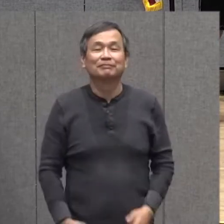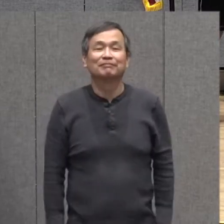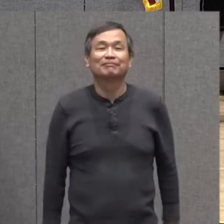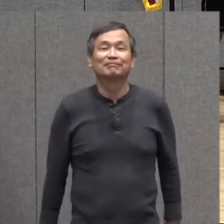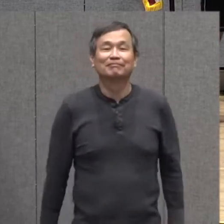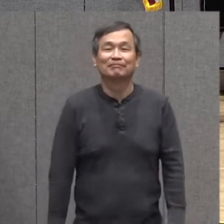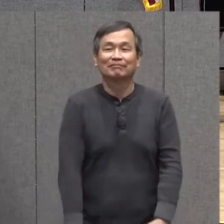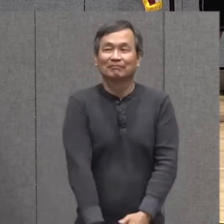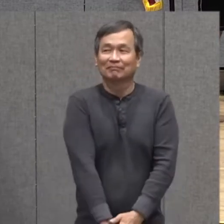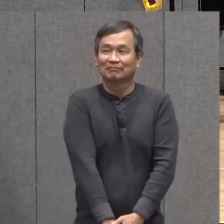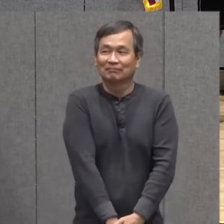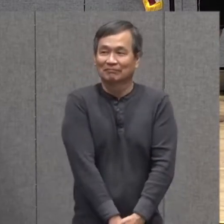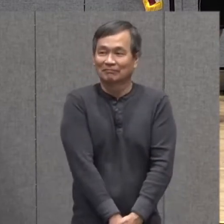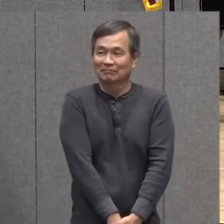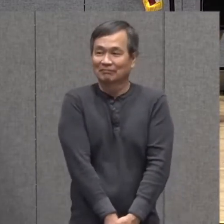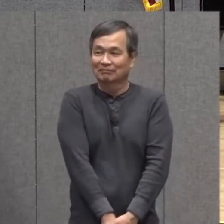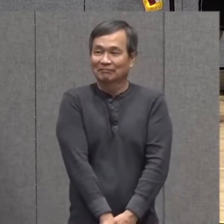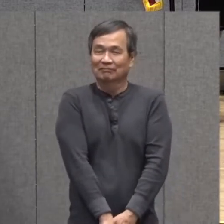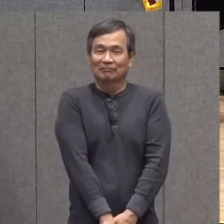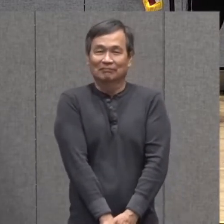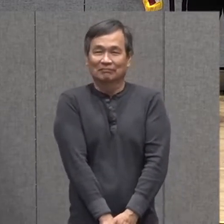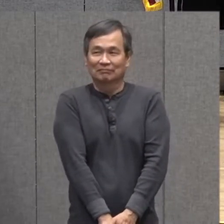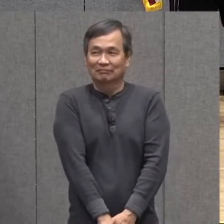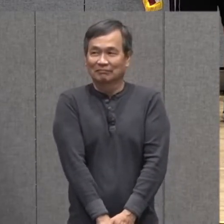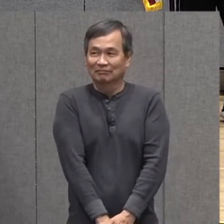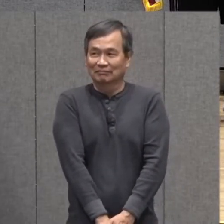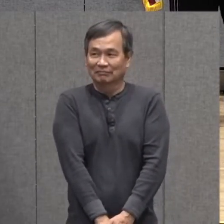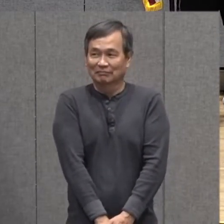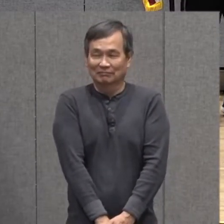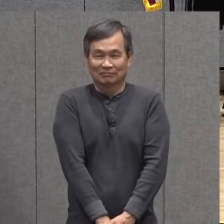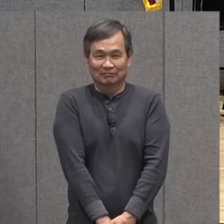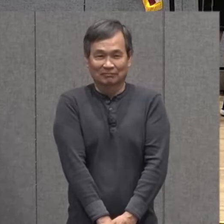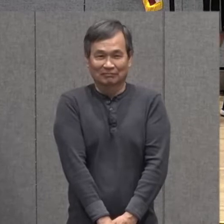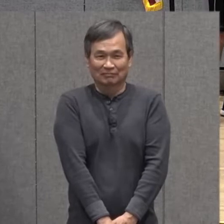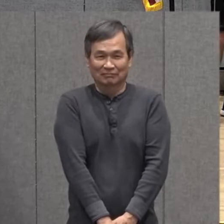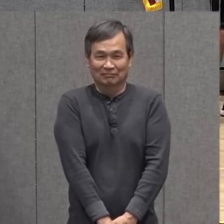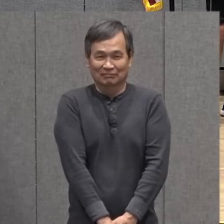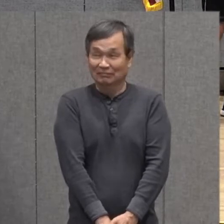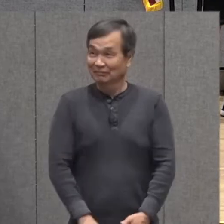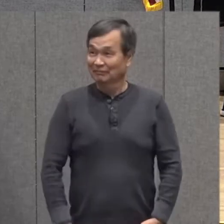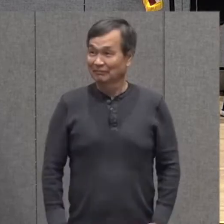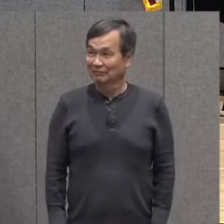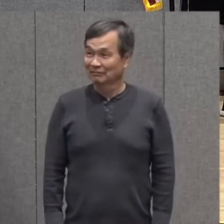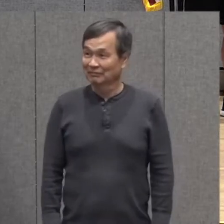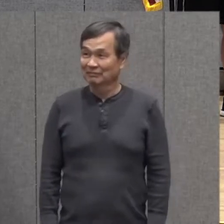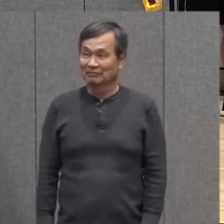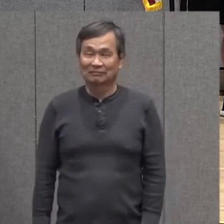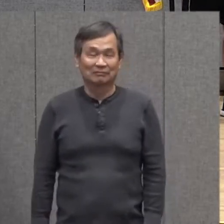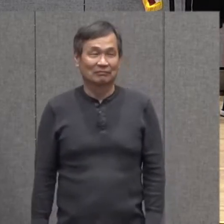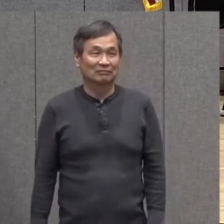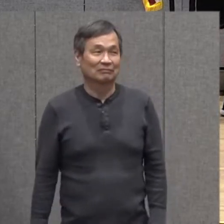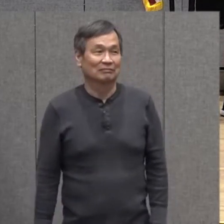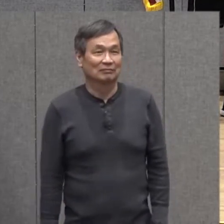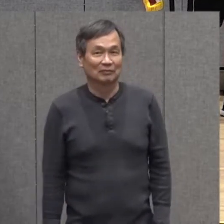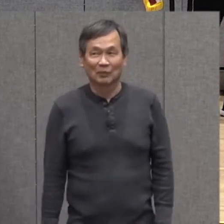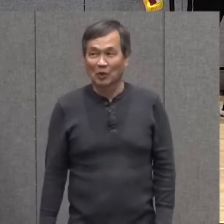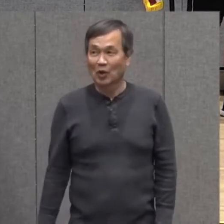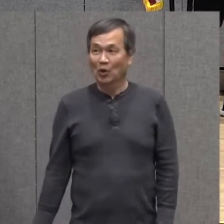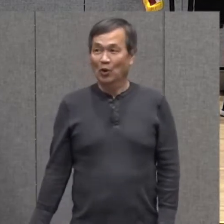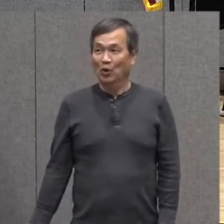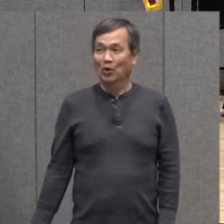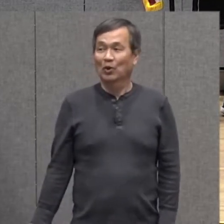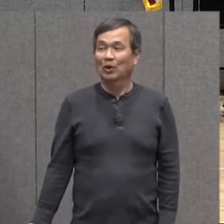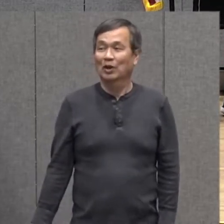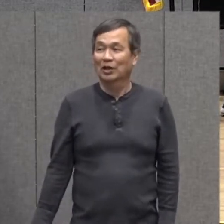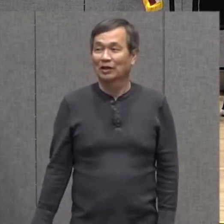Ahora vamos a darle el tiempo al maestro Anderson para que repasemos lo que hemos hecho hoy. So I hope everyone during